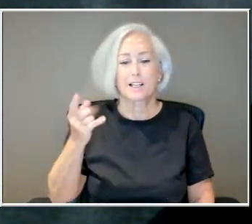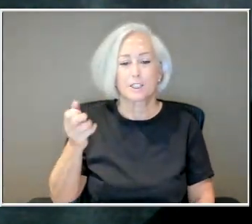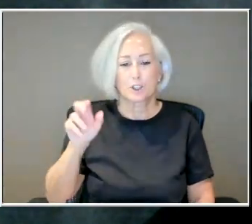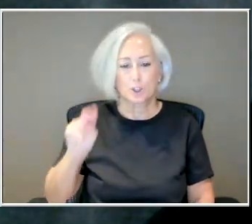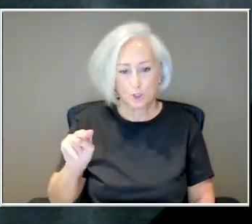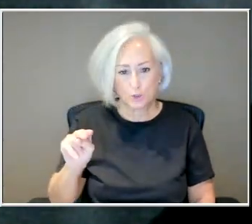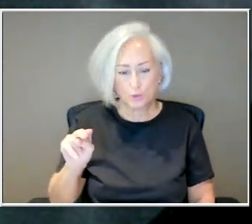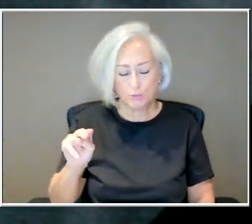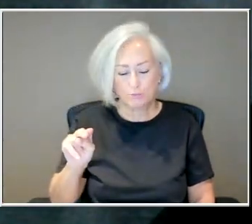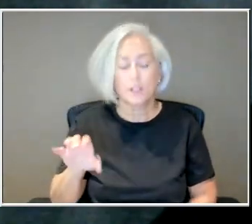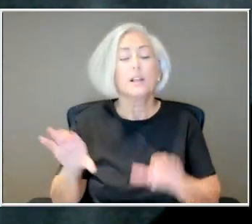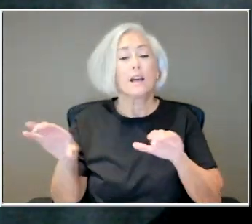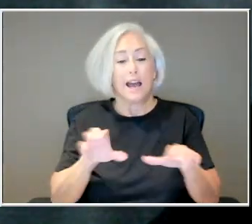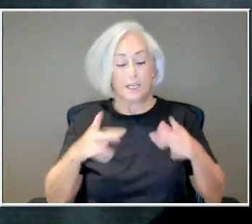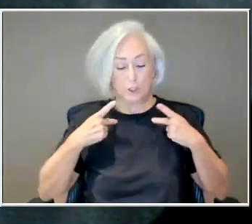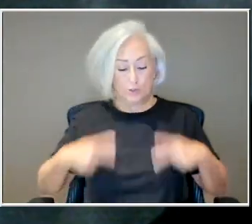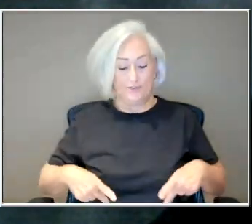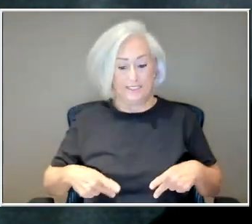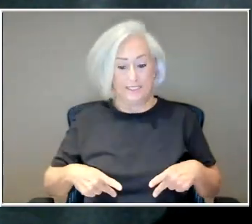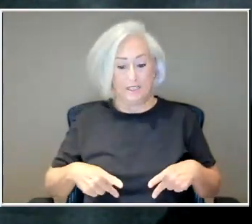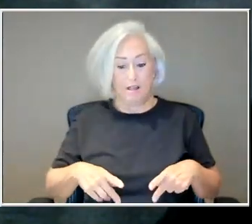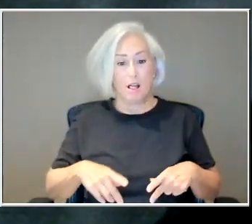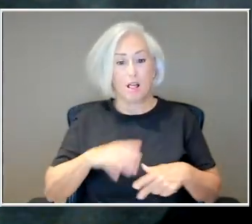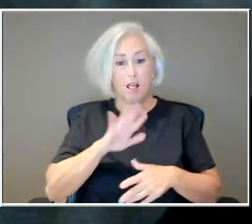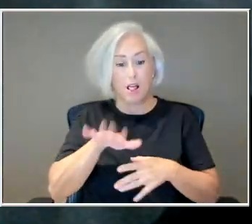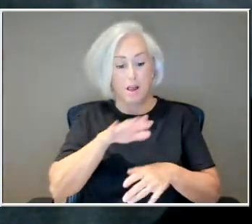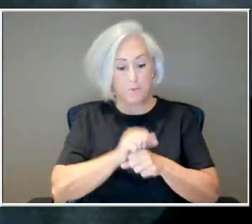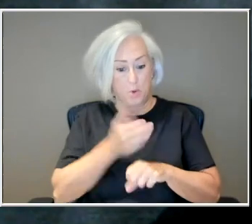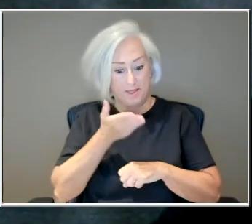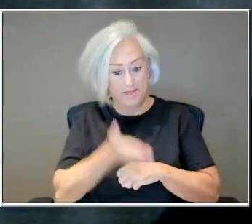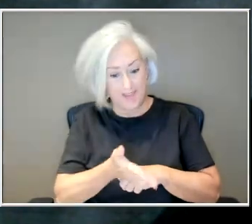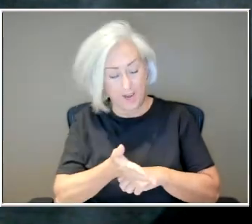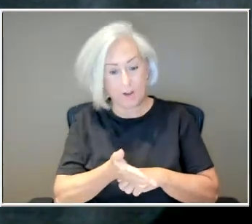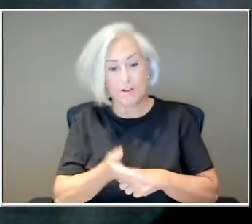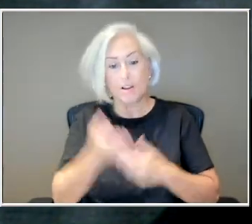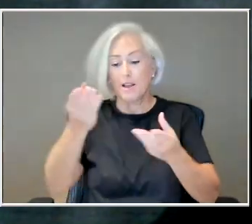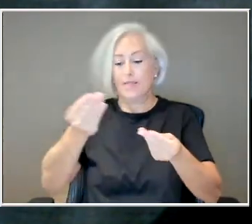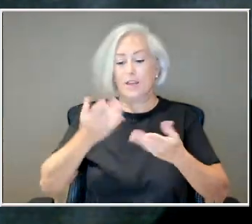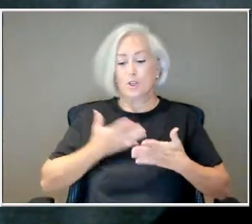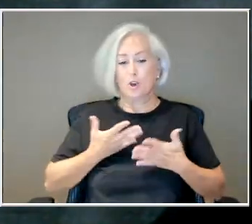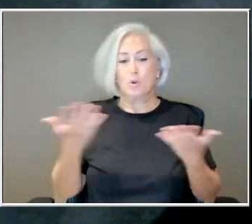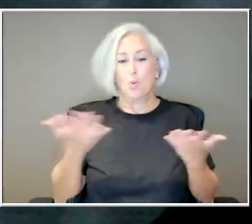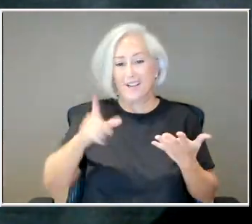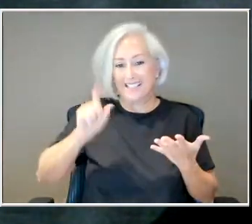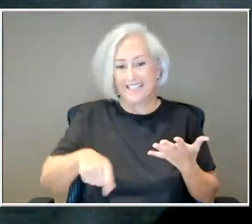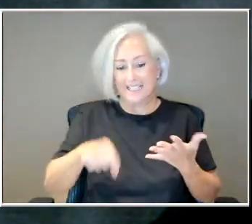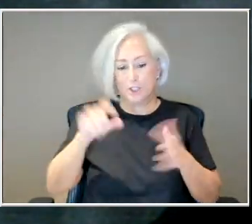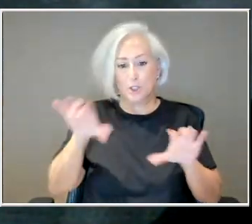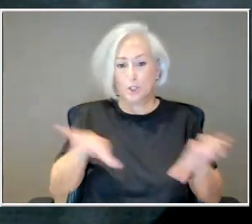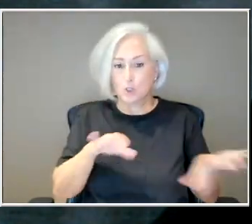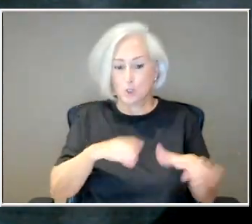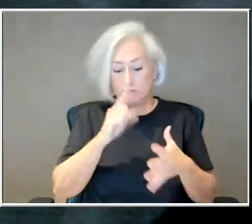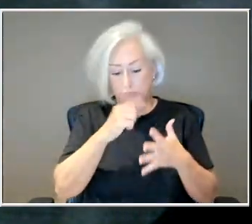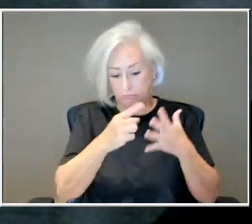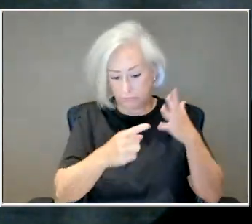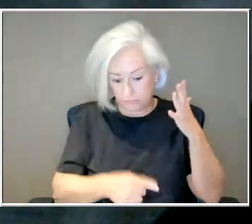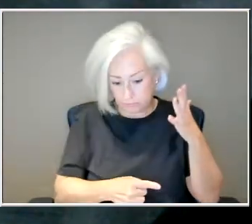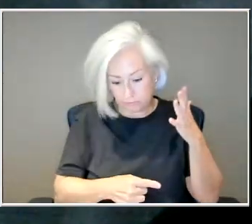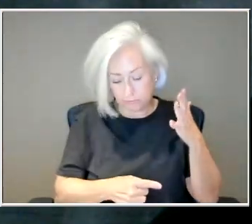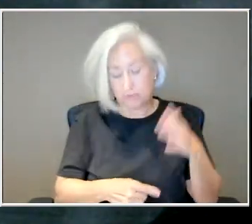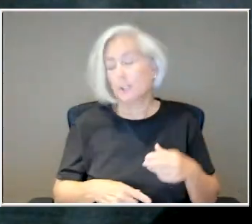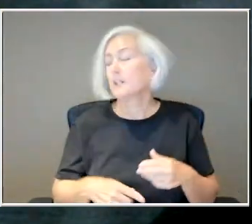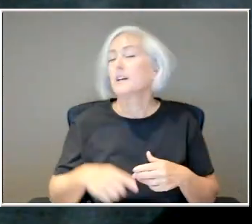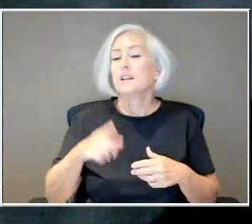and they gave me the rundown of all the things that need to happen and all of the things that were going to happen. But they were very clear